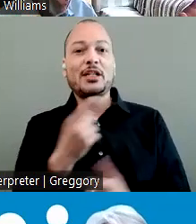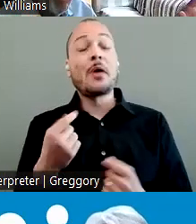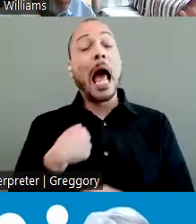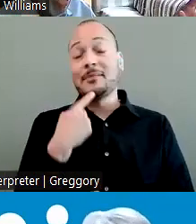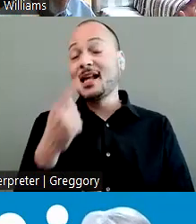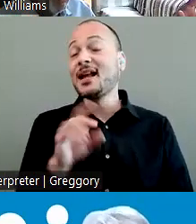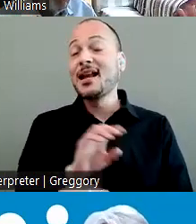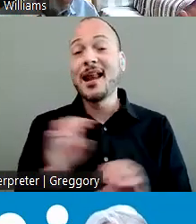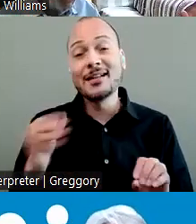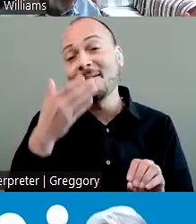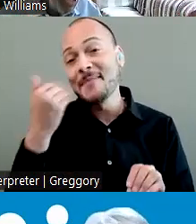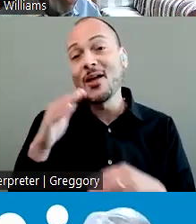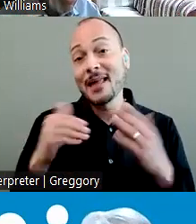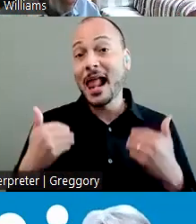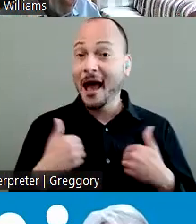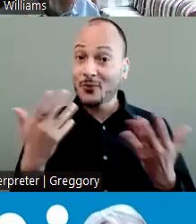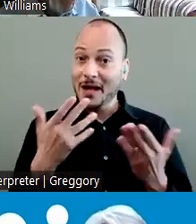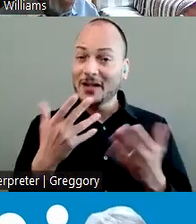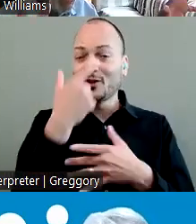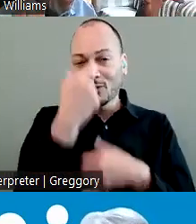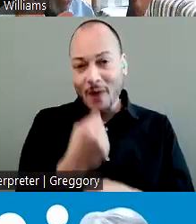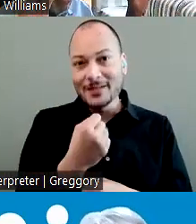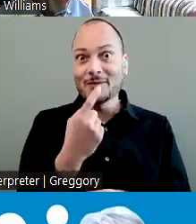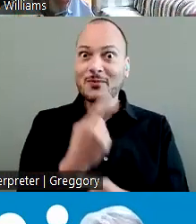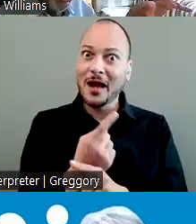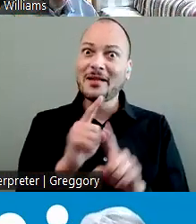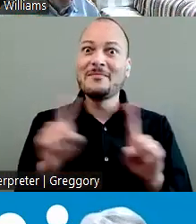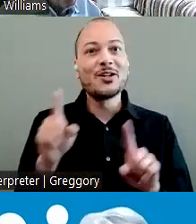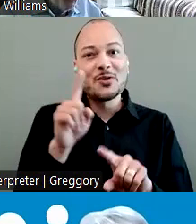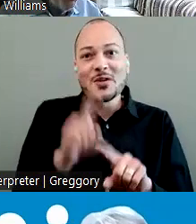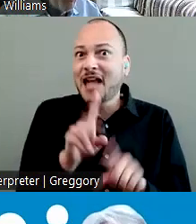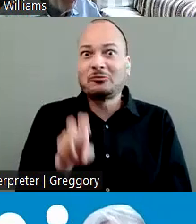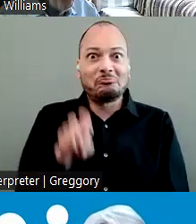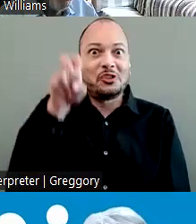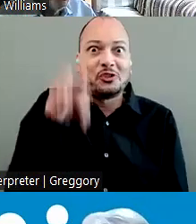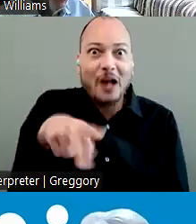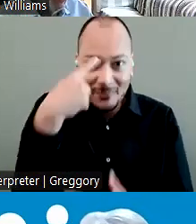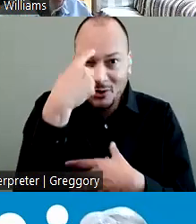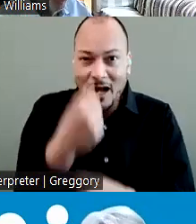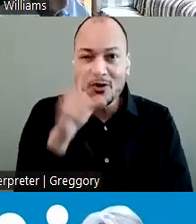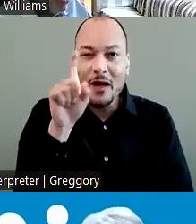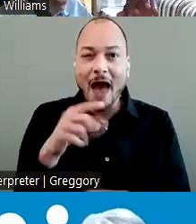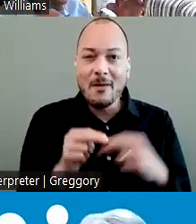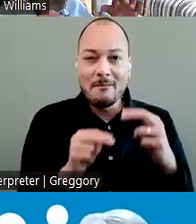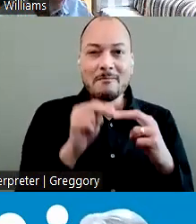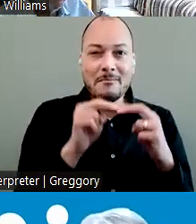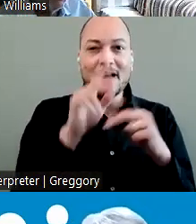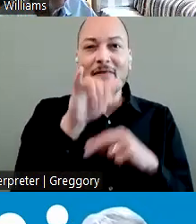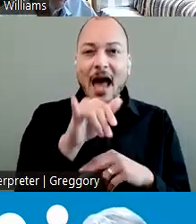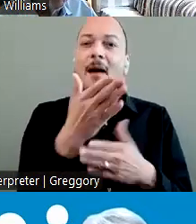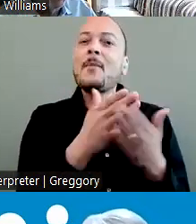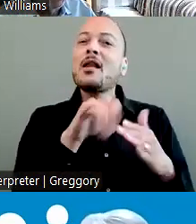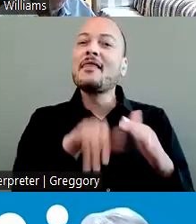is better than having trust, right? But you can't jump to trust. You've got to build it. And part of that is some